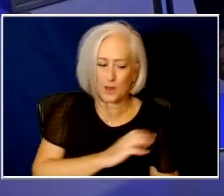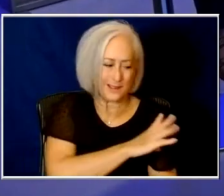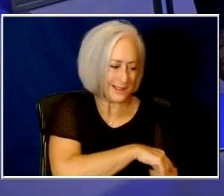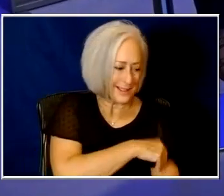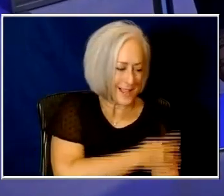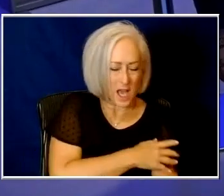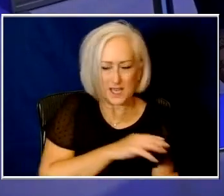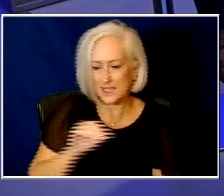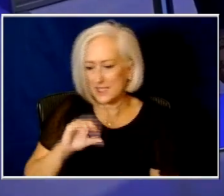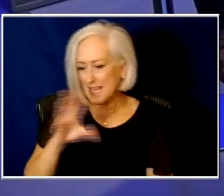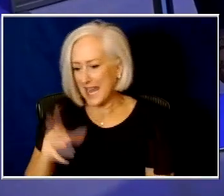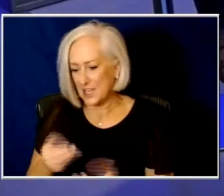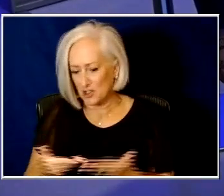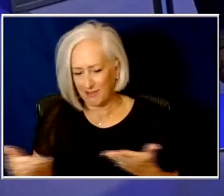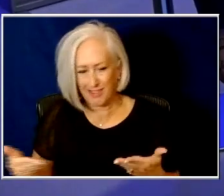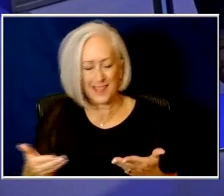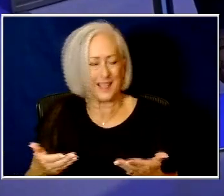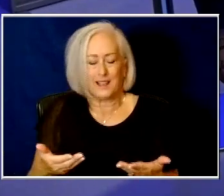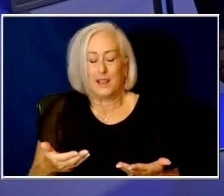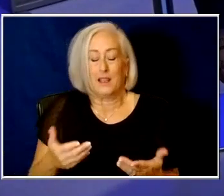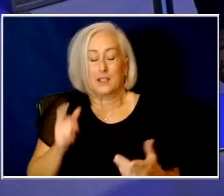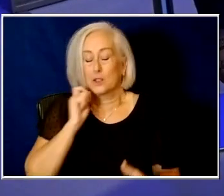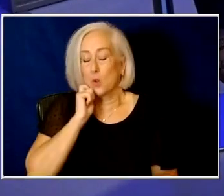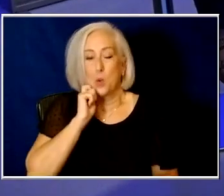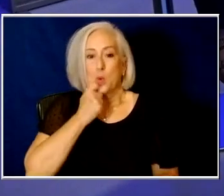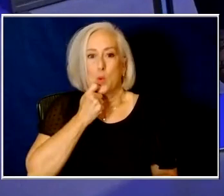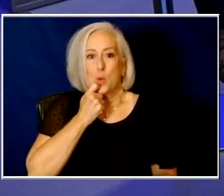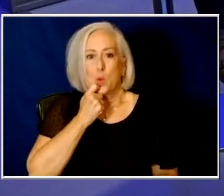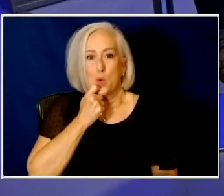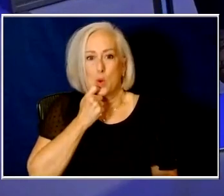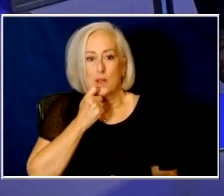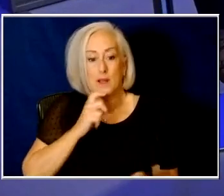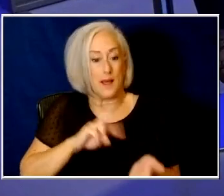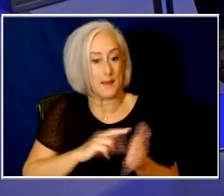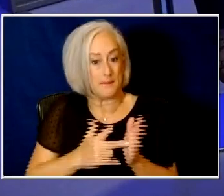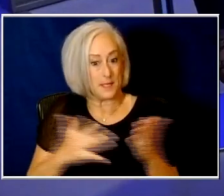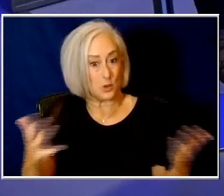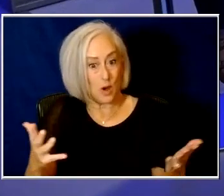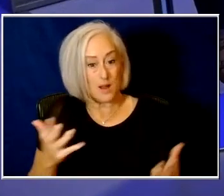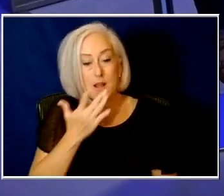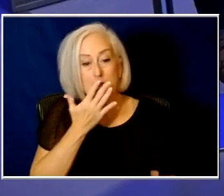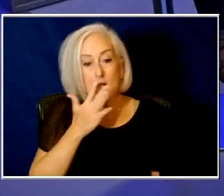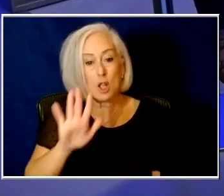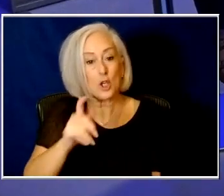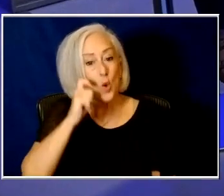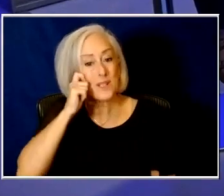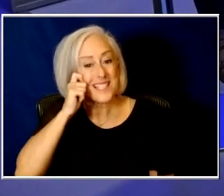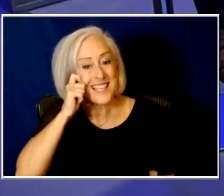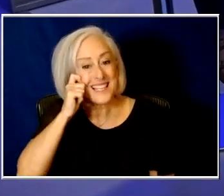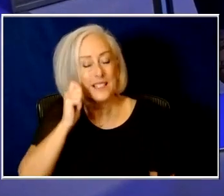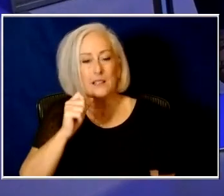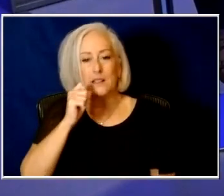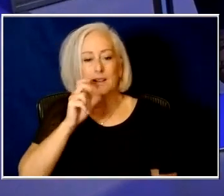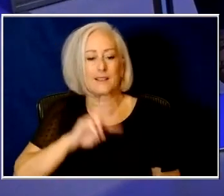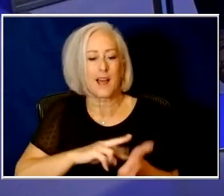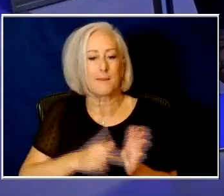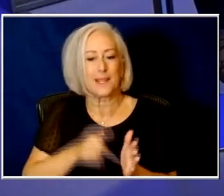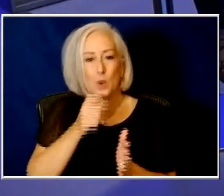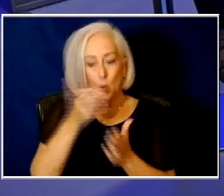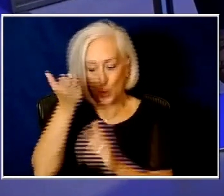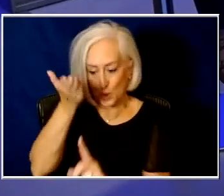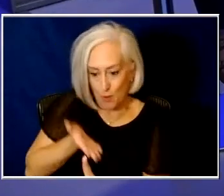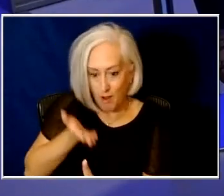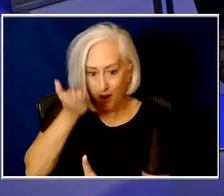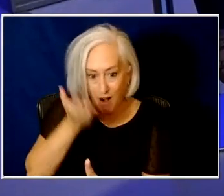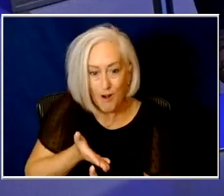again, showing that the color of your skin doesn't determine who you are, and it certainly doesn't determine your genetics. Let's just be clear.